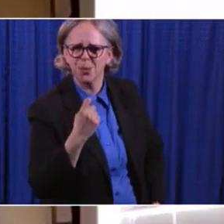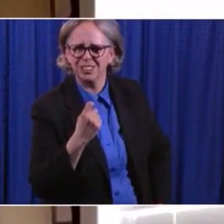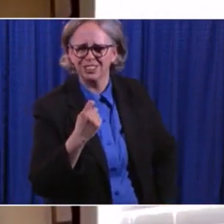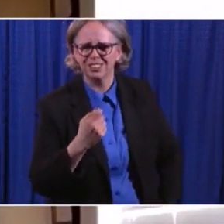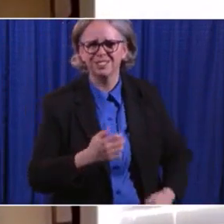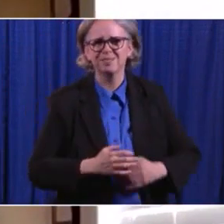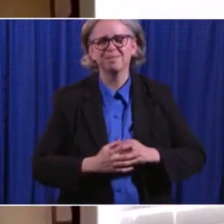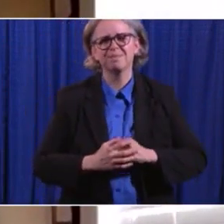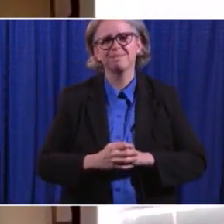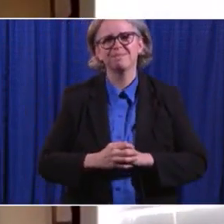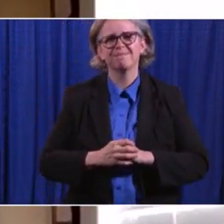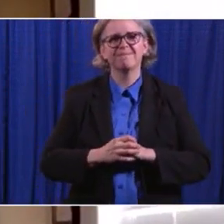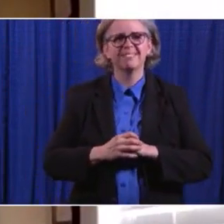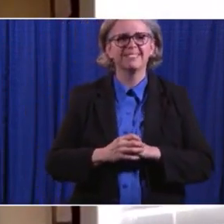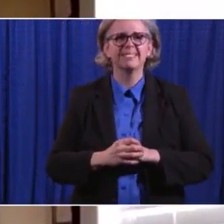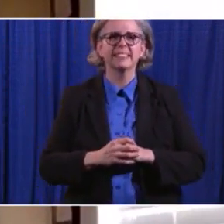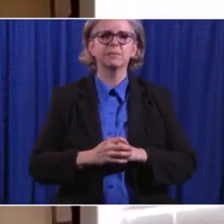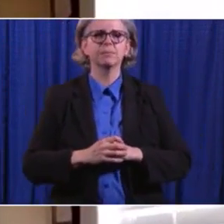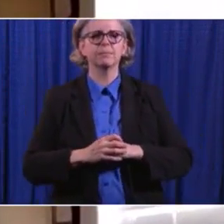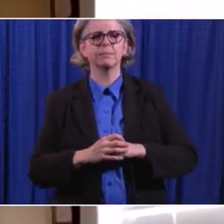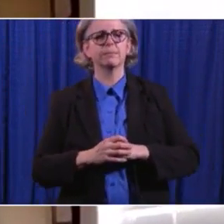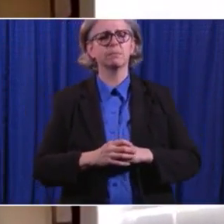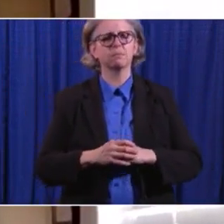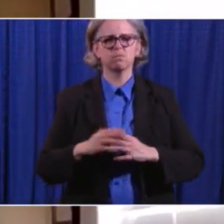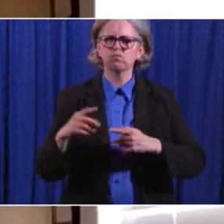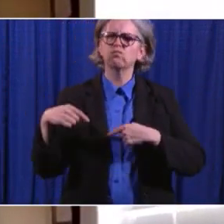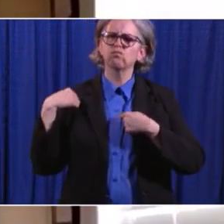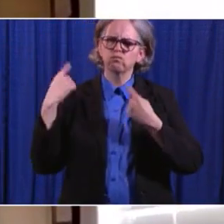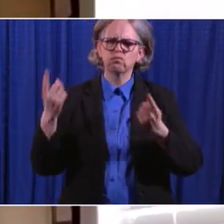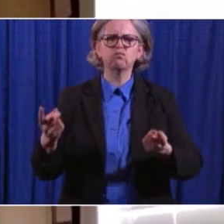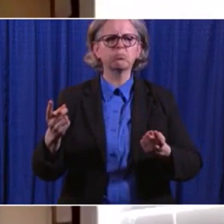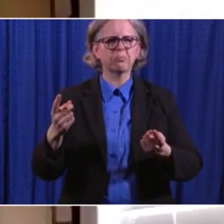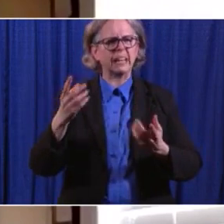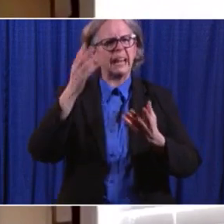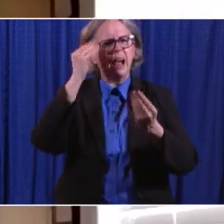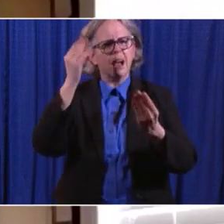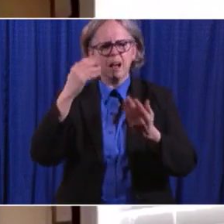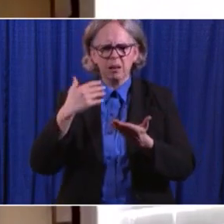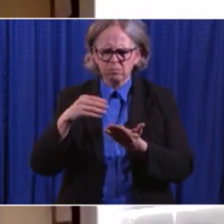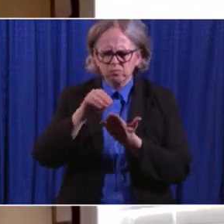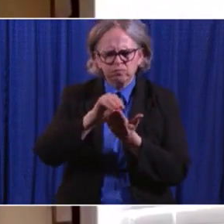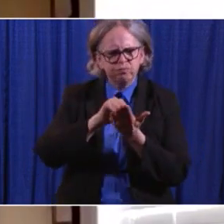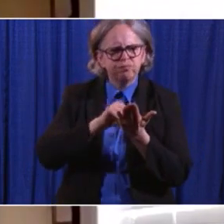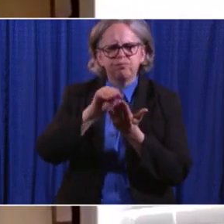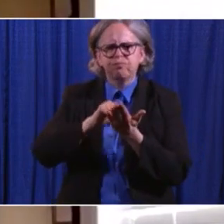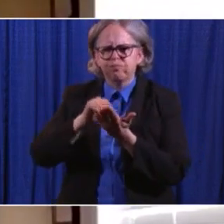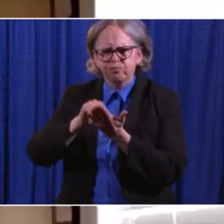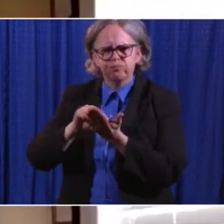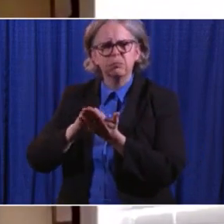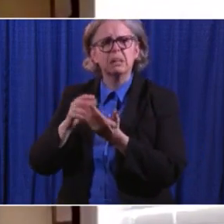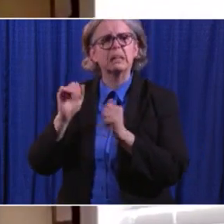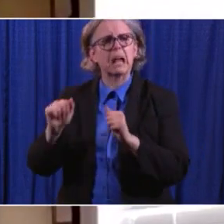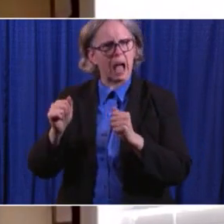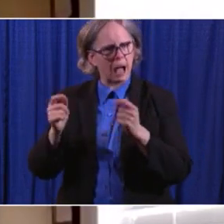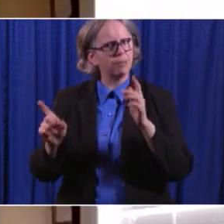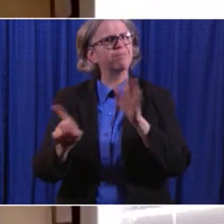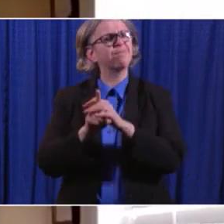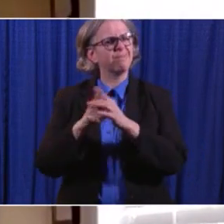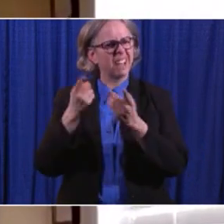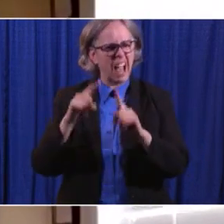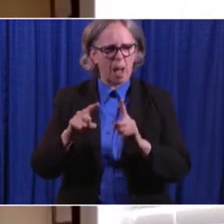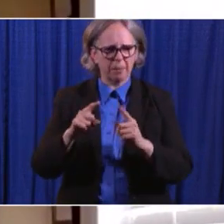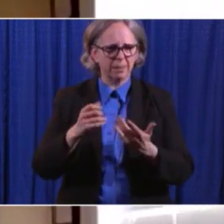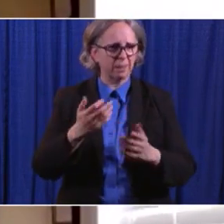The information that we have regarding people who develop symptoms shortly after receiving the